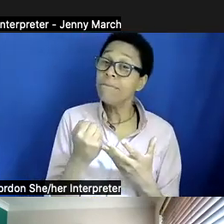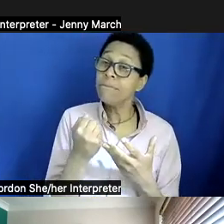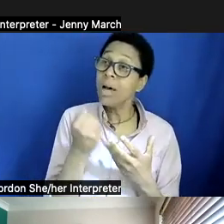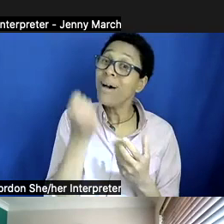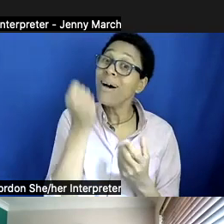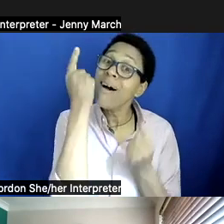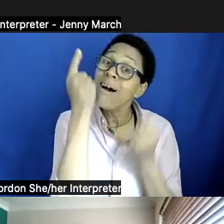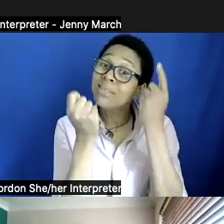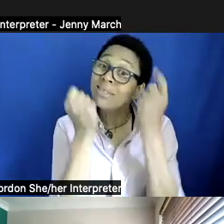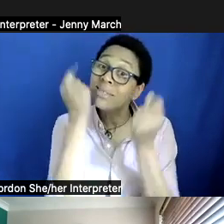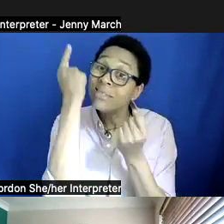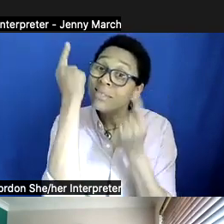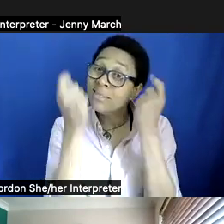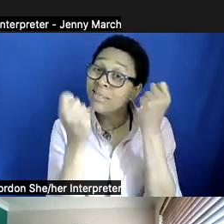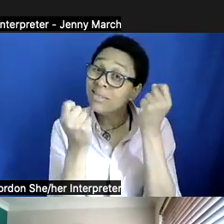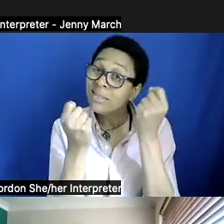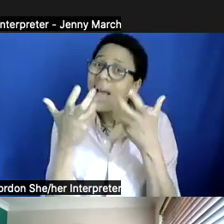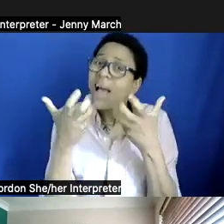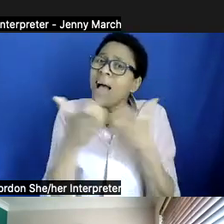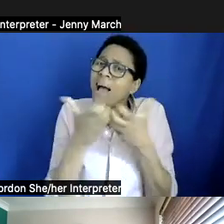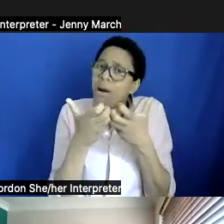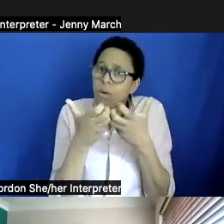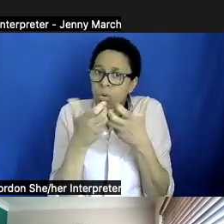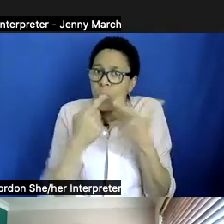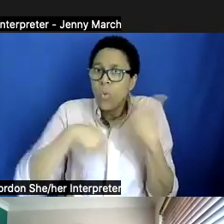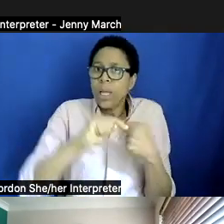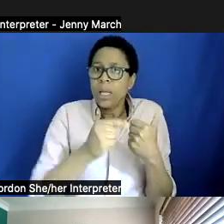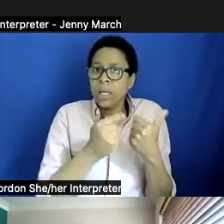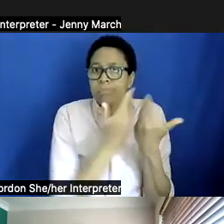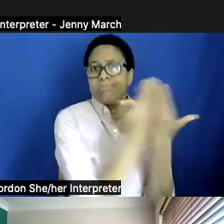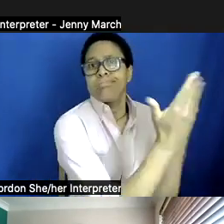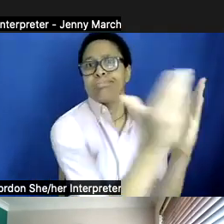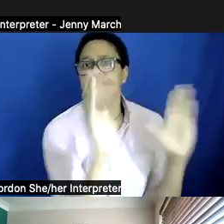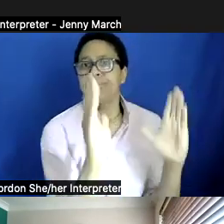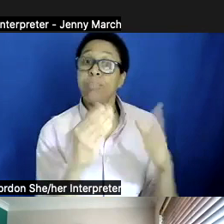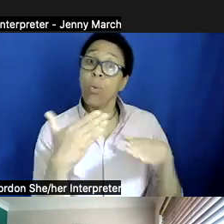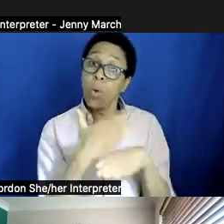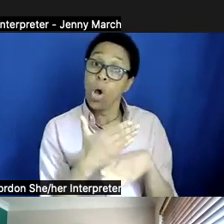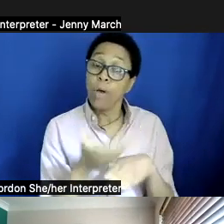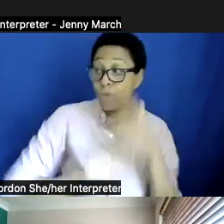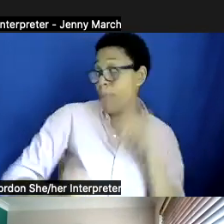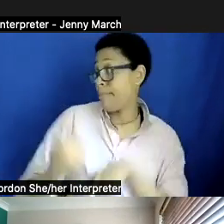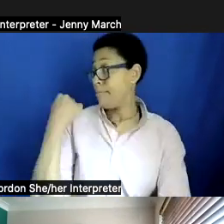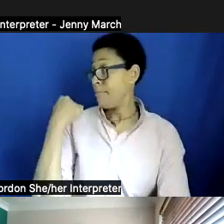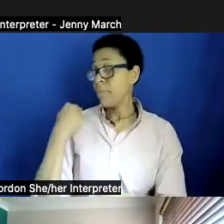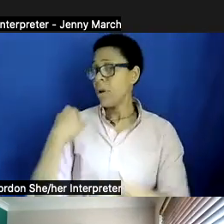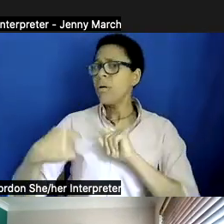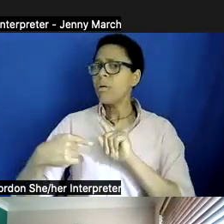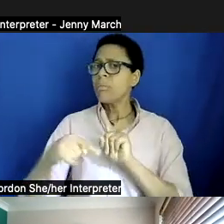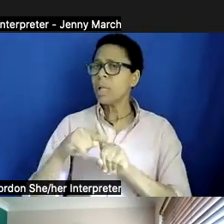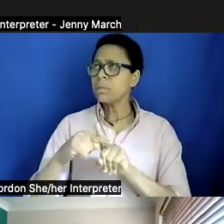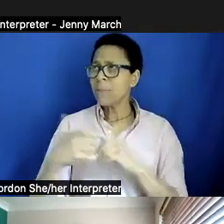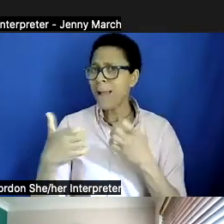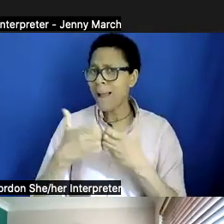of how we display work historically and going forward. The next one, please.